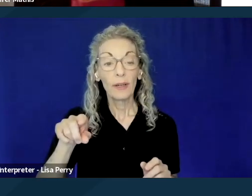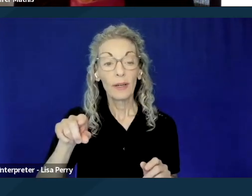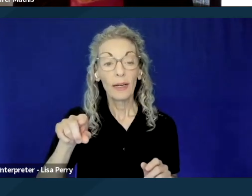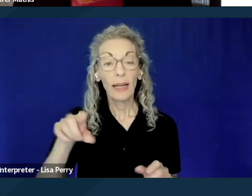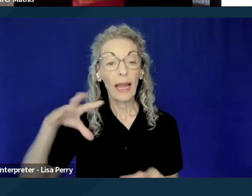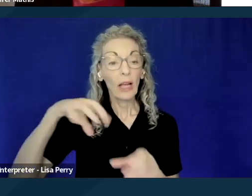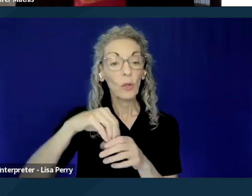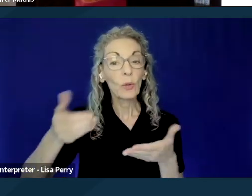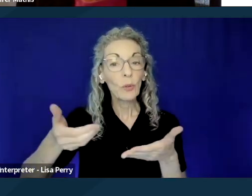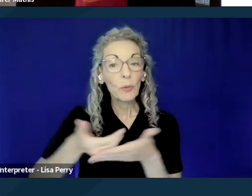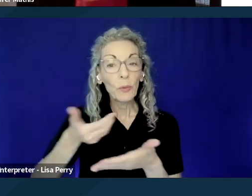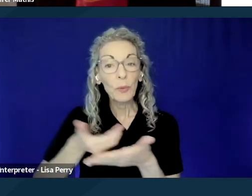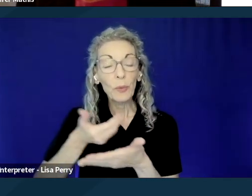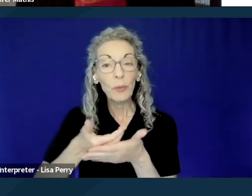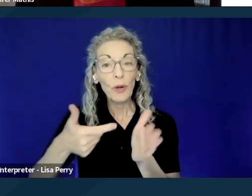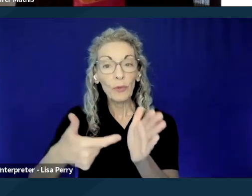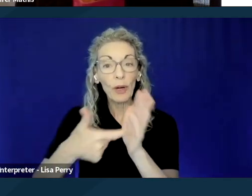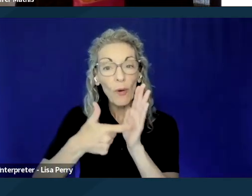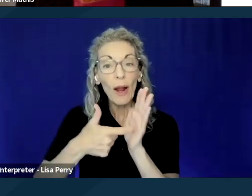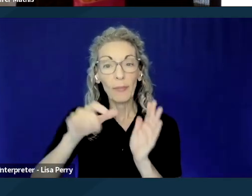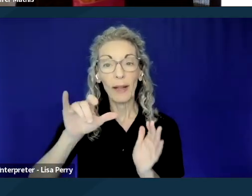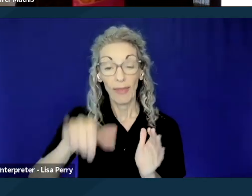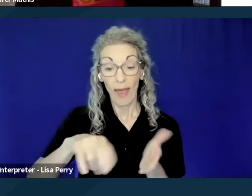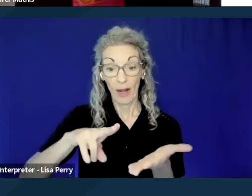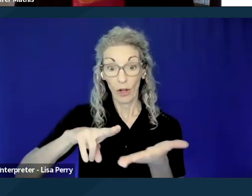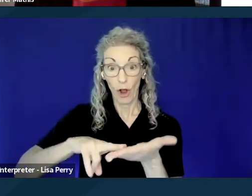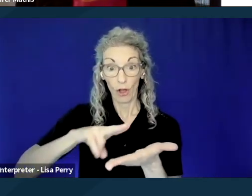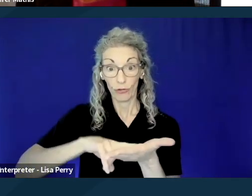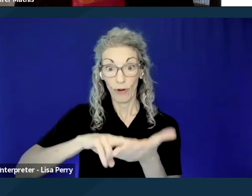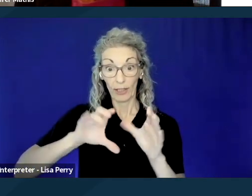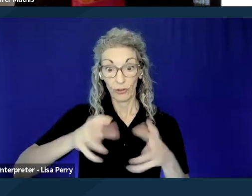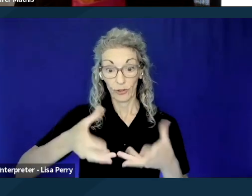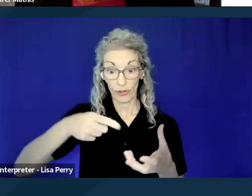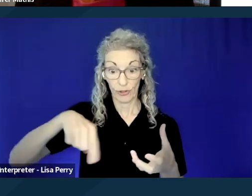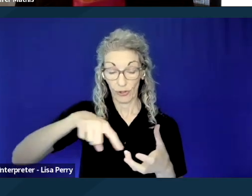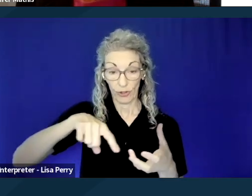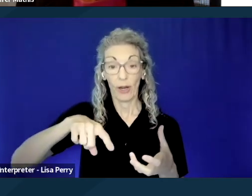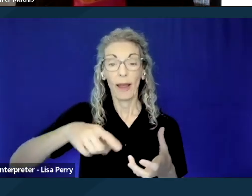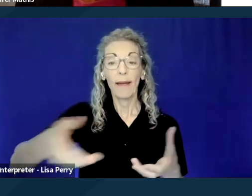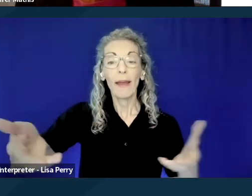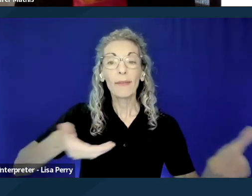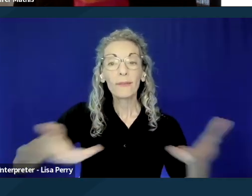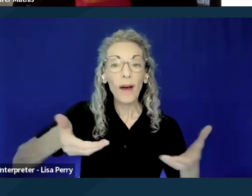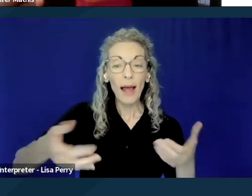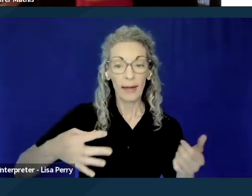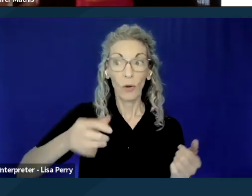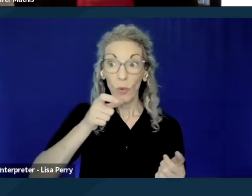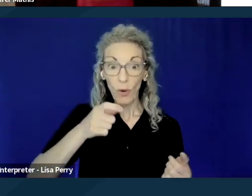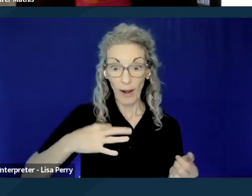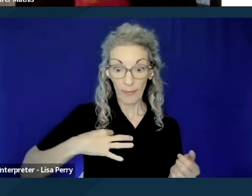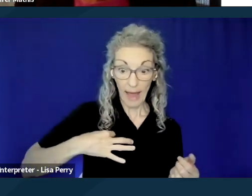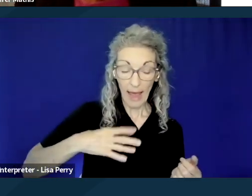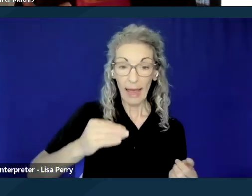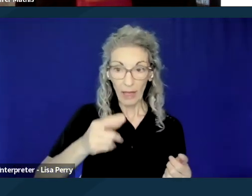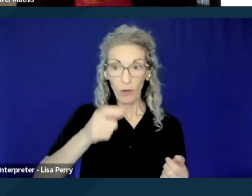include a new requirement that contractors invite applicants and invite employees if